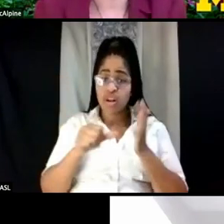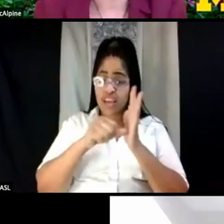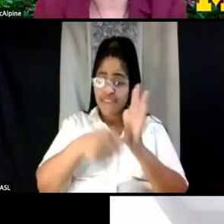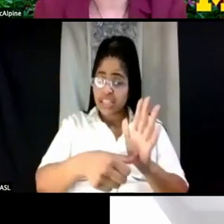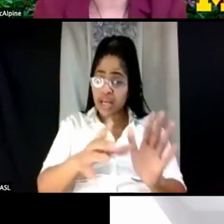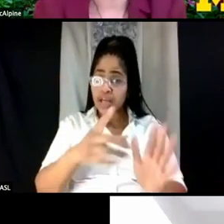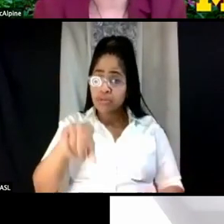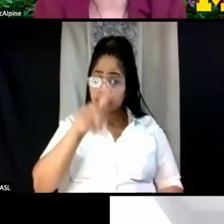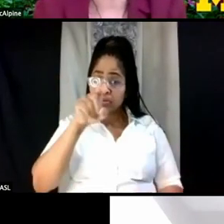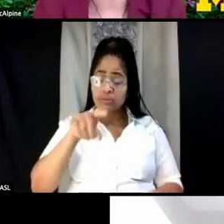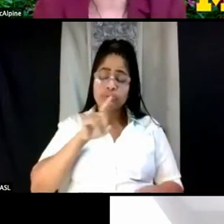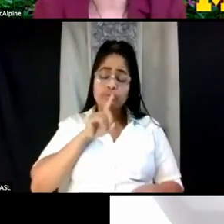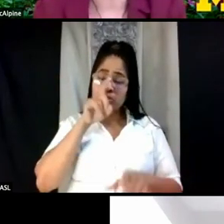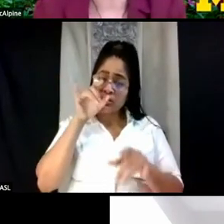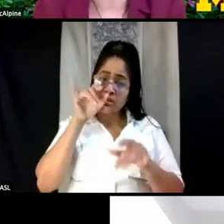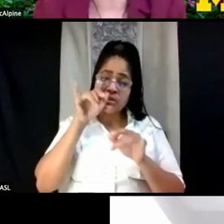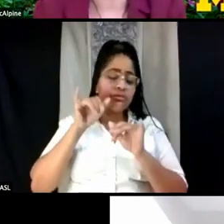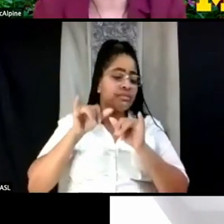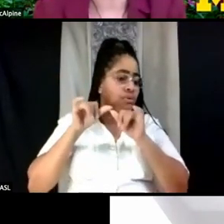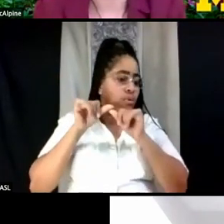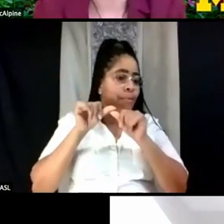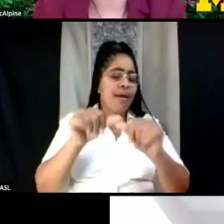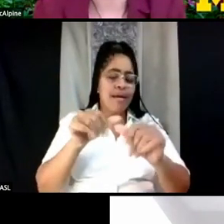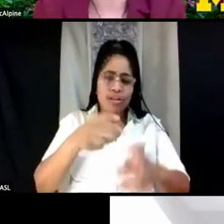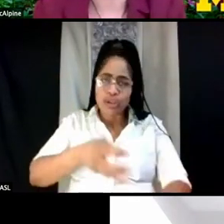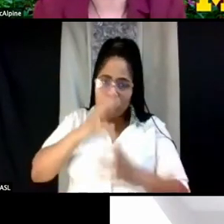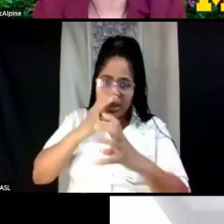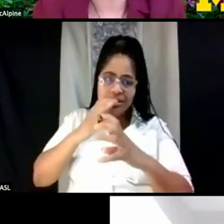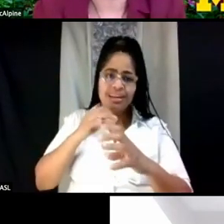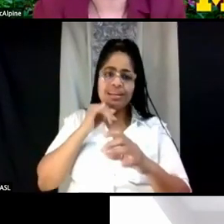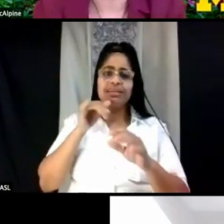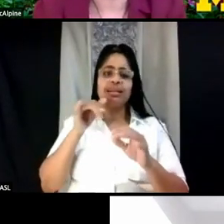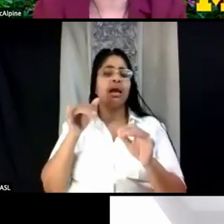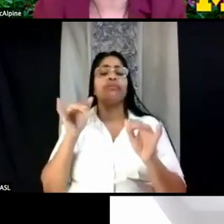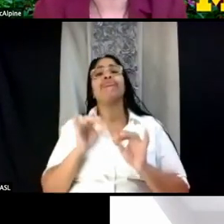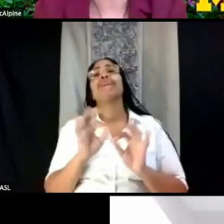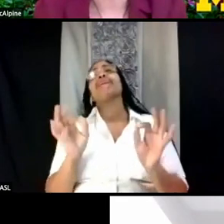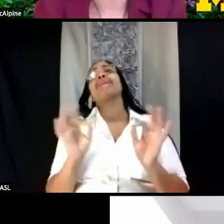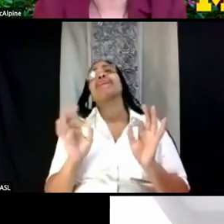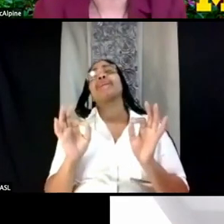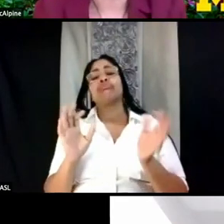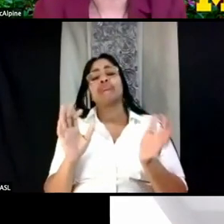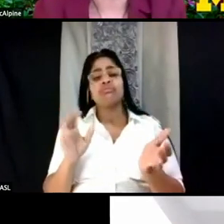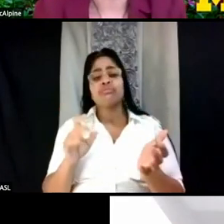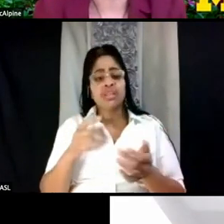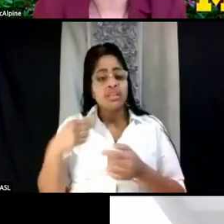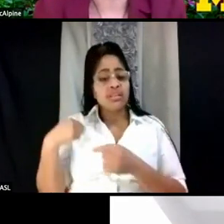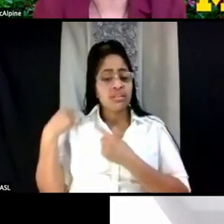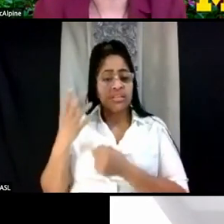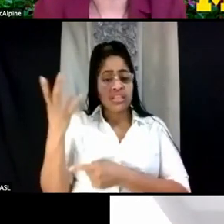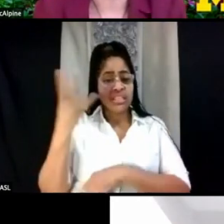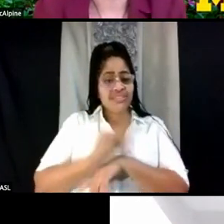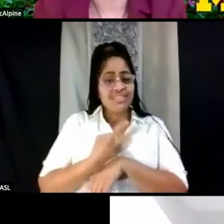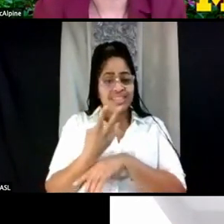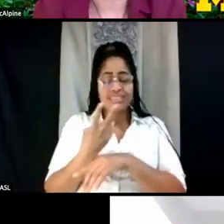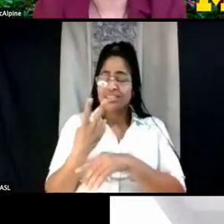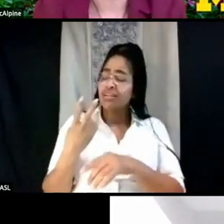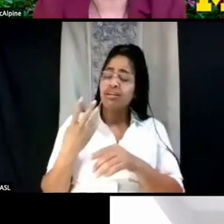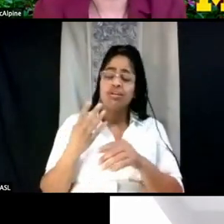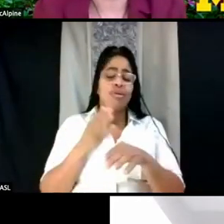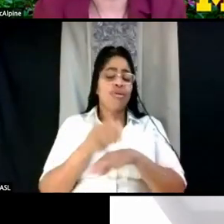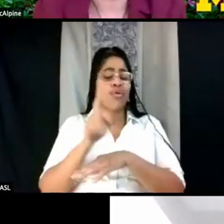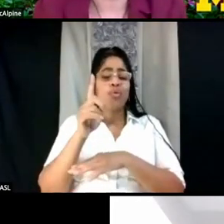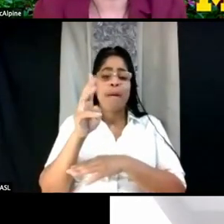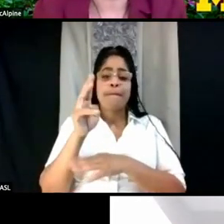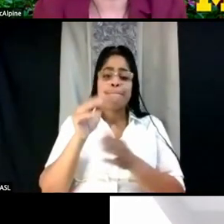stay vigilant. It can't be business as usual this year. In the past 7 days, there've been more than 1 million new cases of COVID